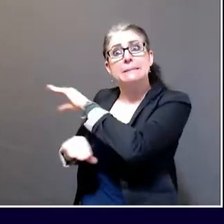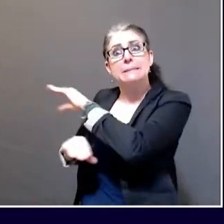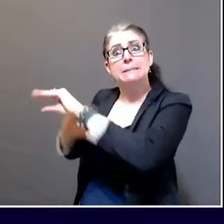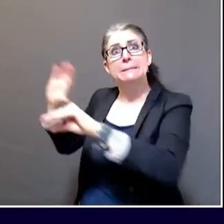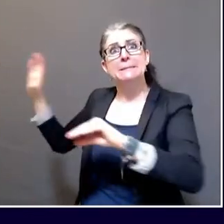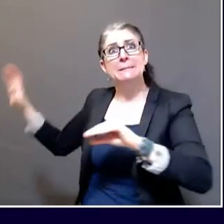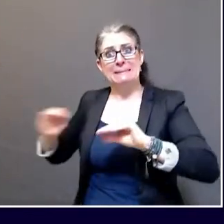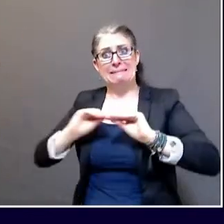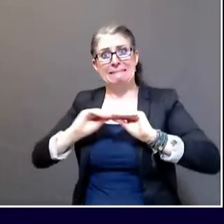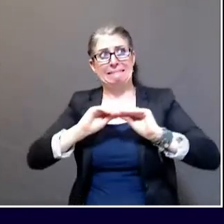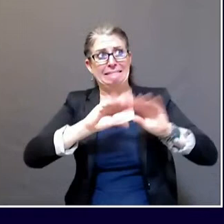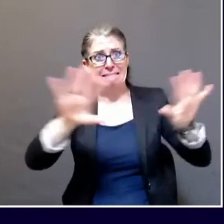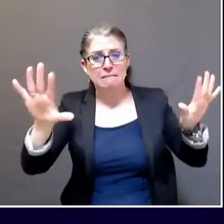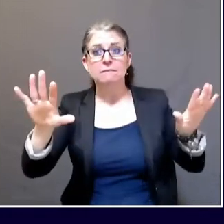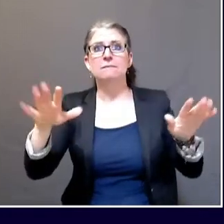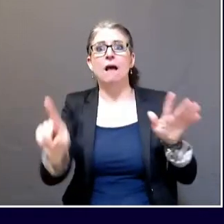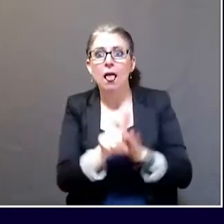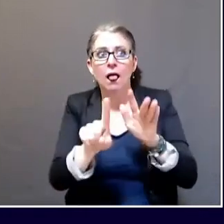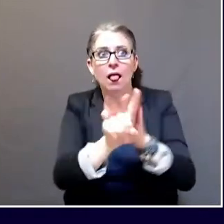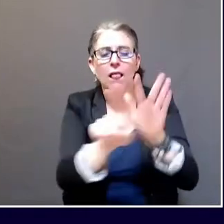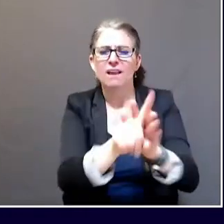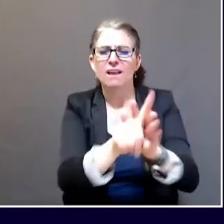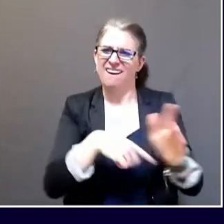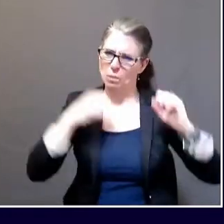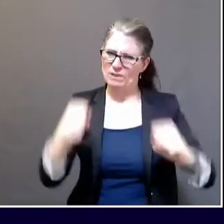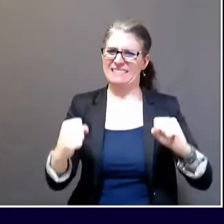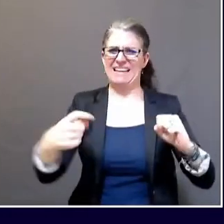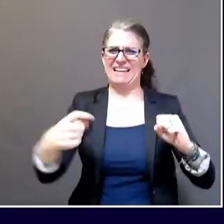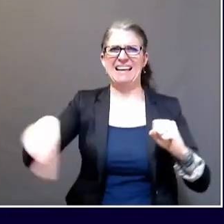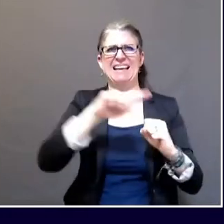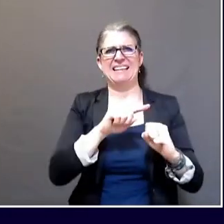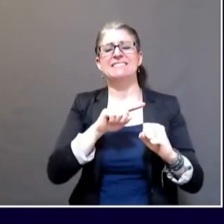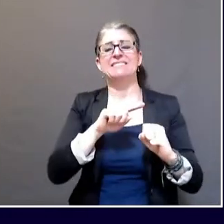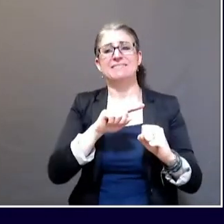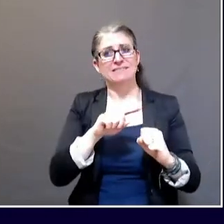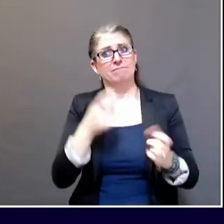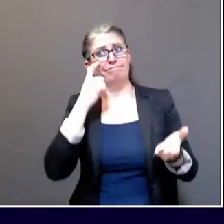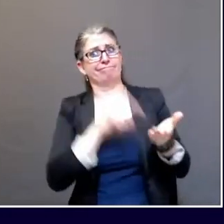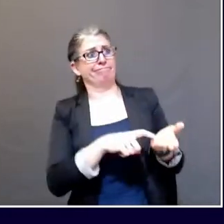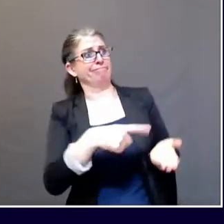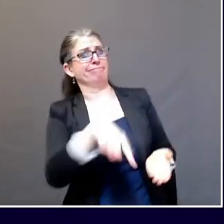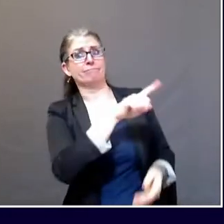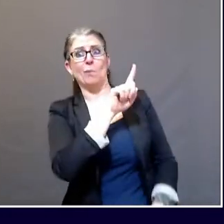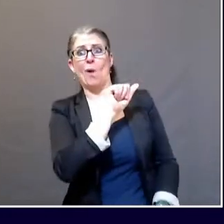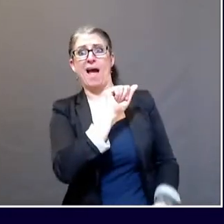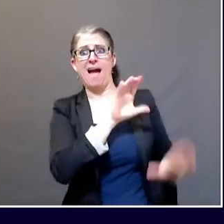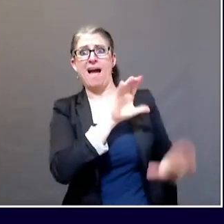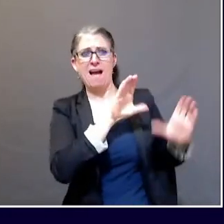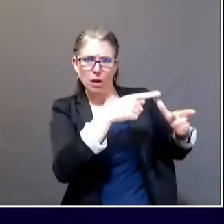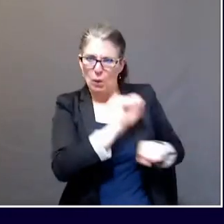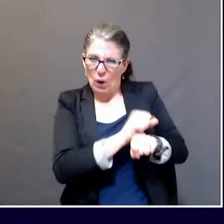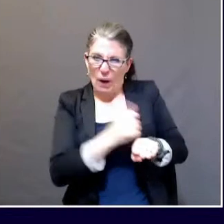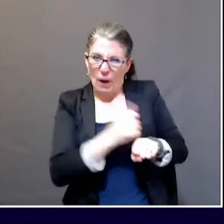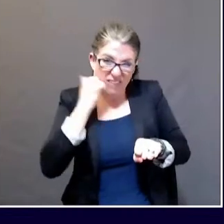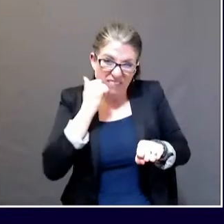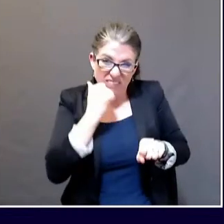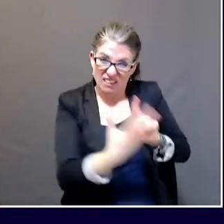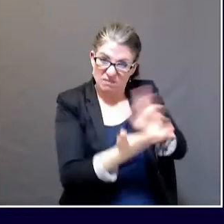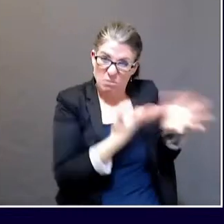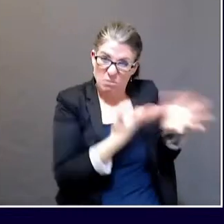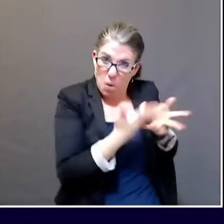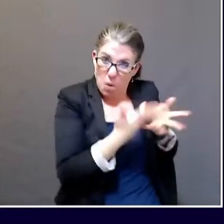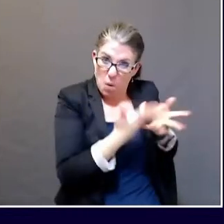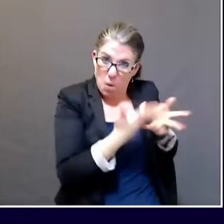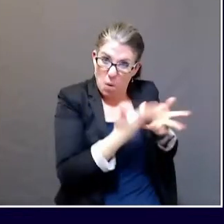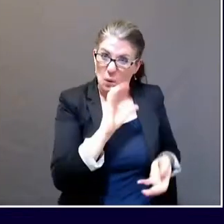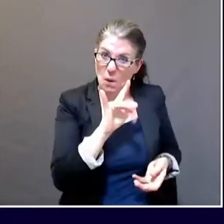critical health infrastructure is protected. And second, we're vaccinating those people who are at greatest risk of severe illness or death. So we will